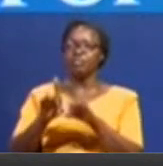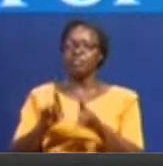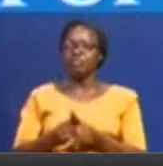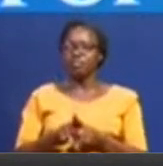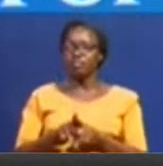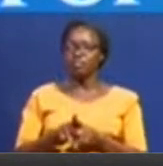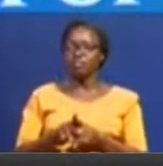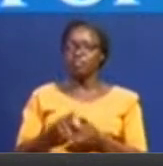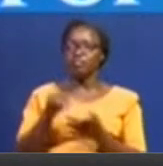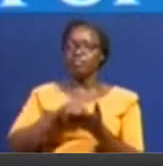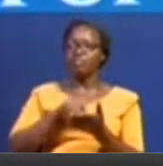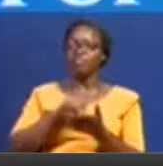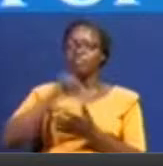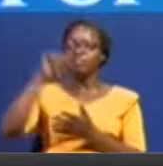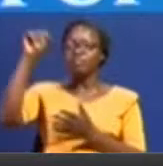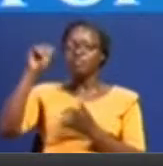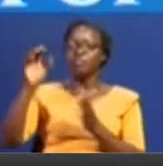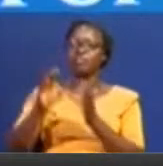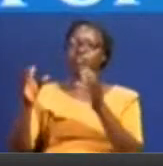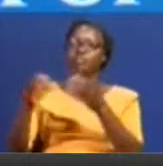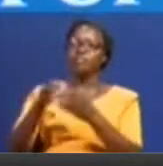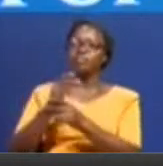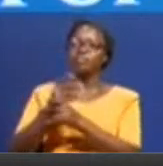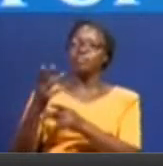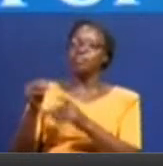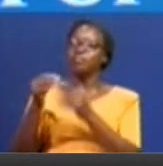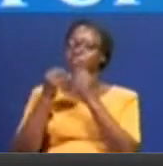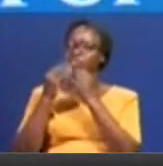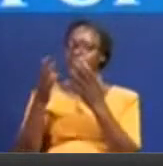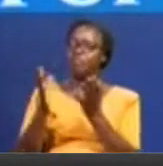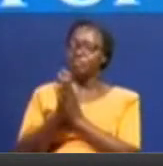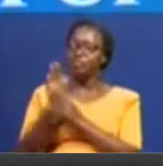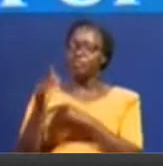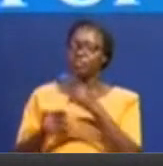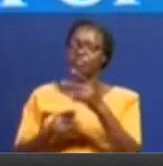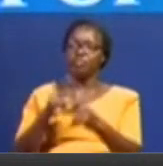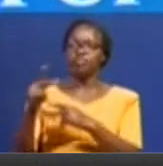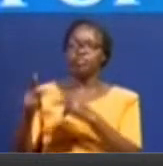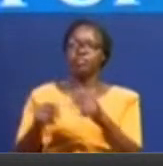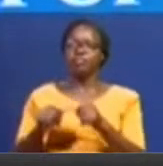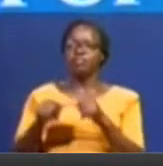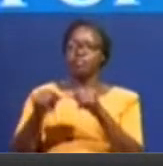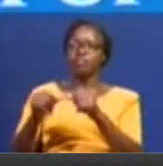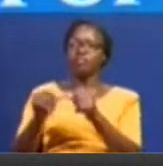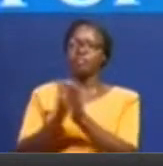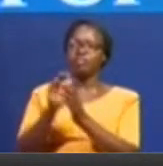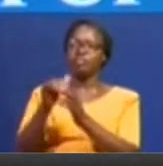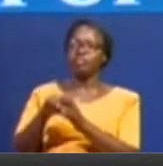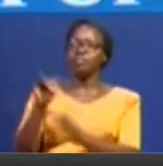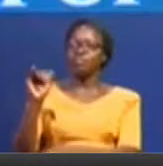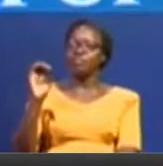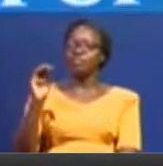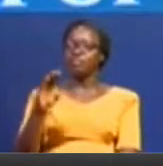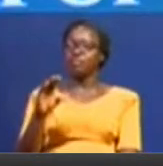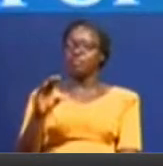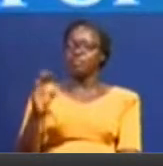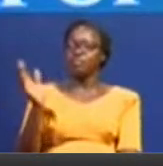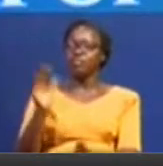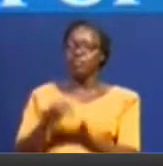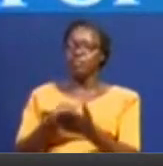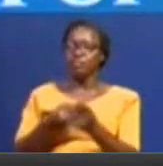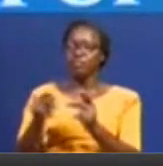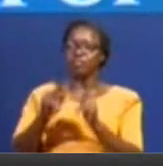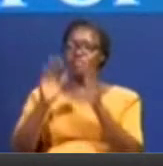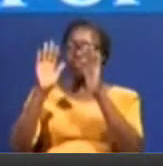to involve the political parties and keep them informed of the processes that are going on within IEBC. Again, very